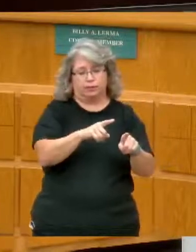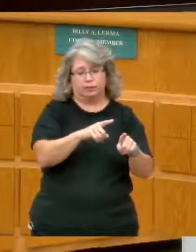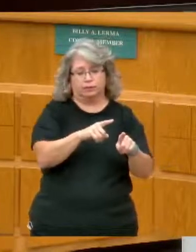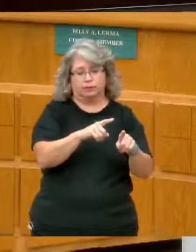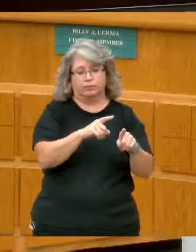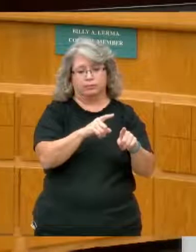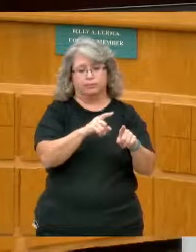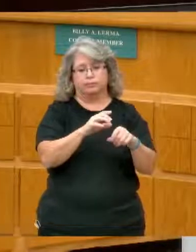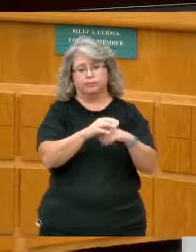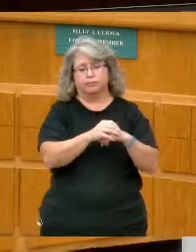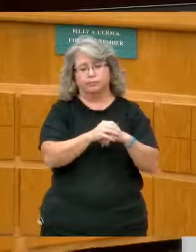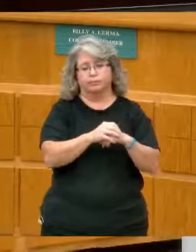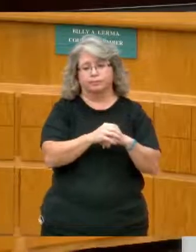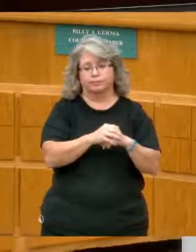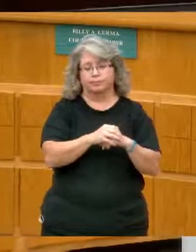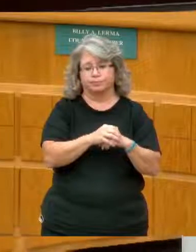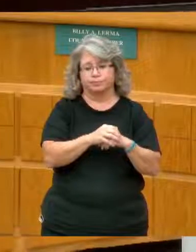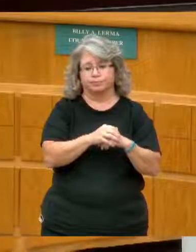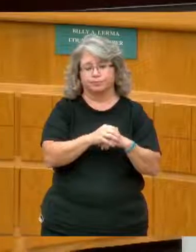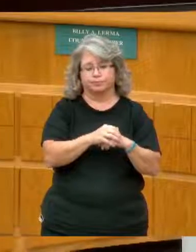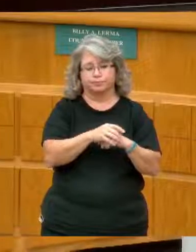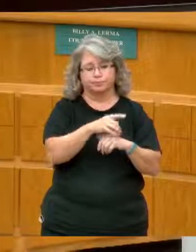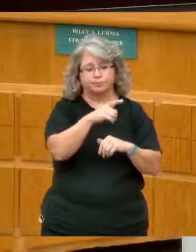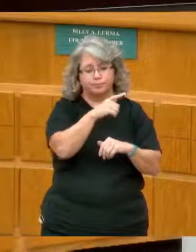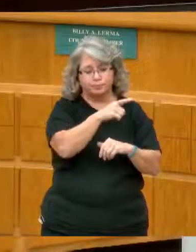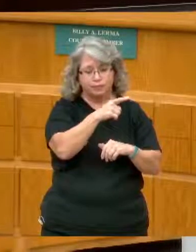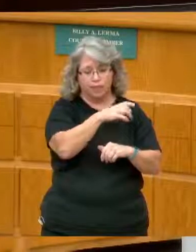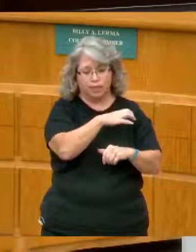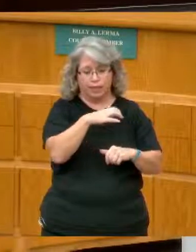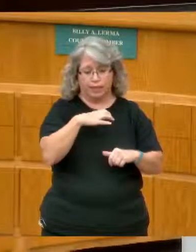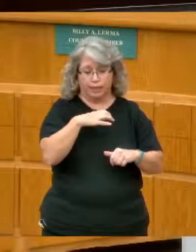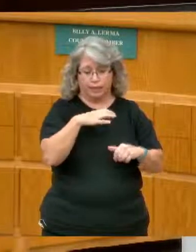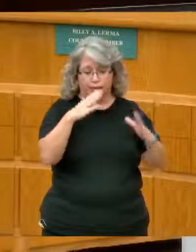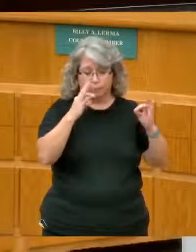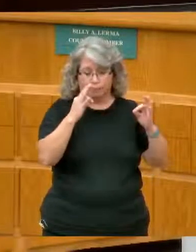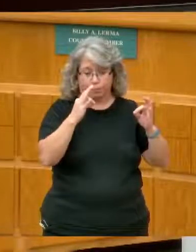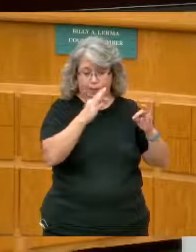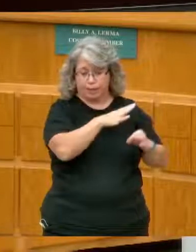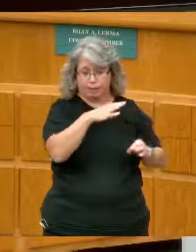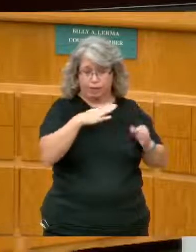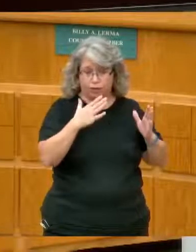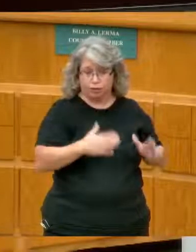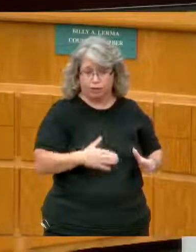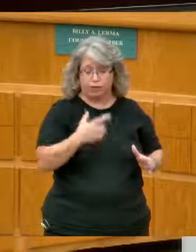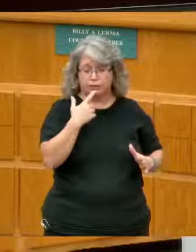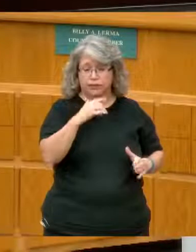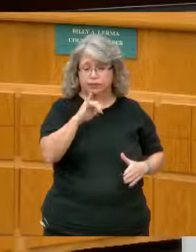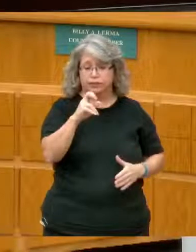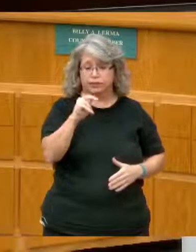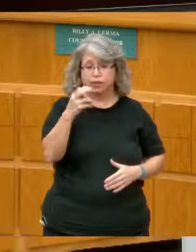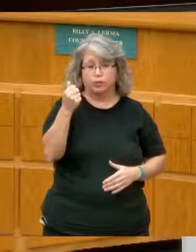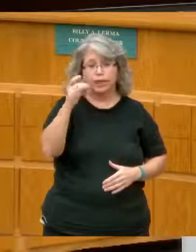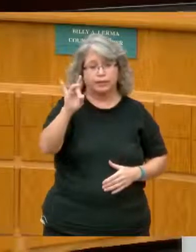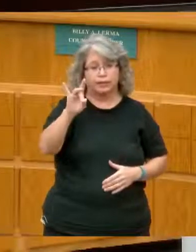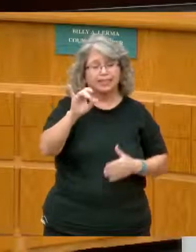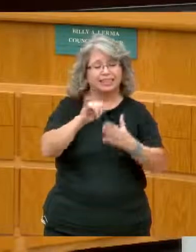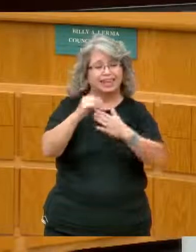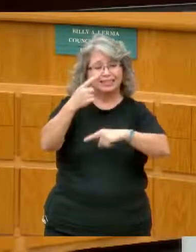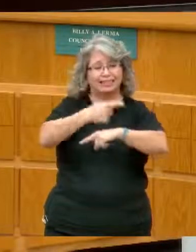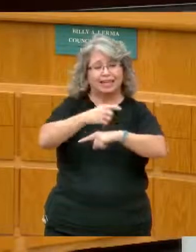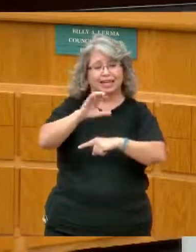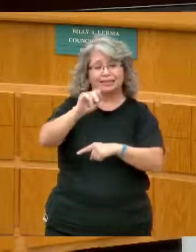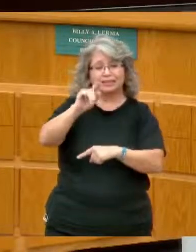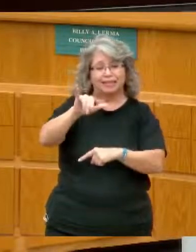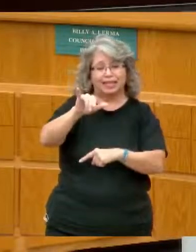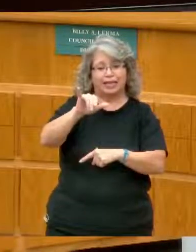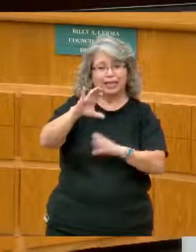wire right now, and that is the court has said January 18th, which was the day that the City Council said they wanted